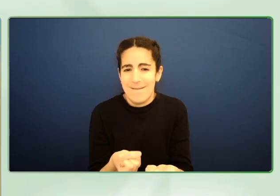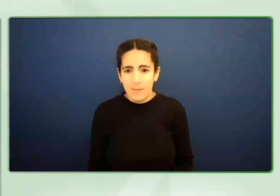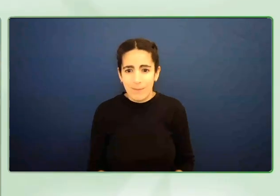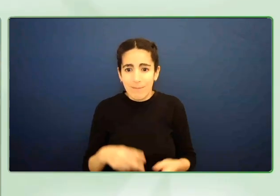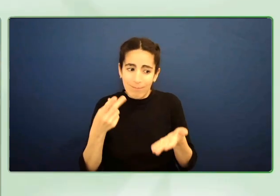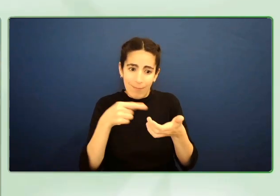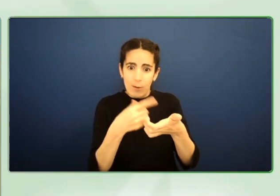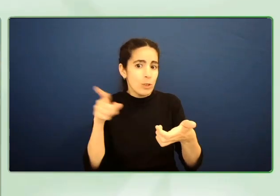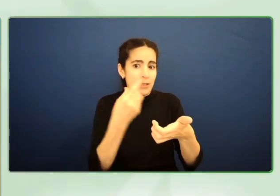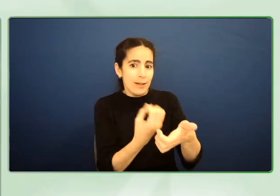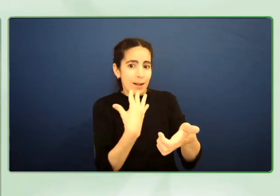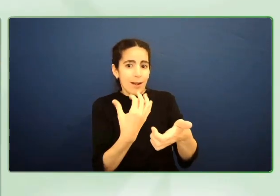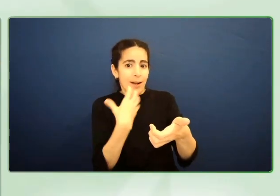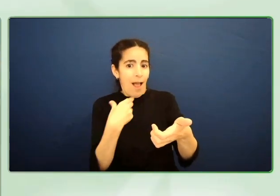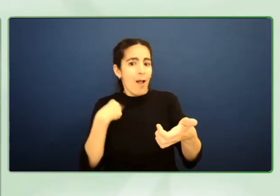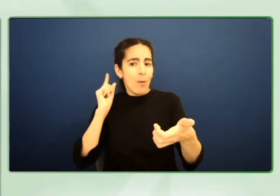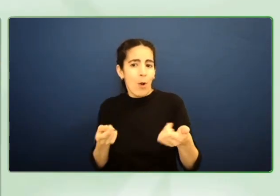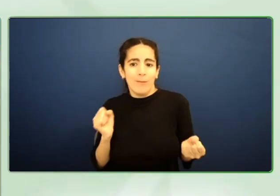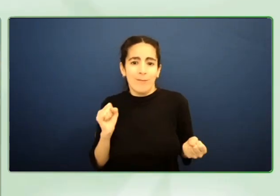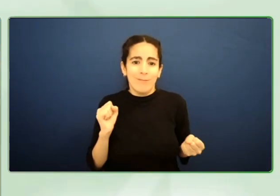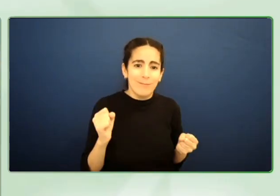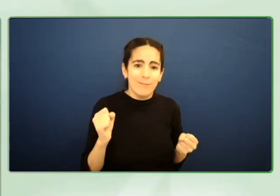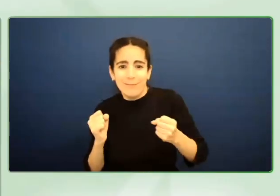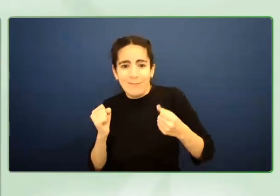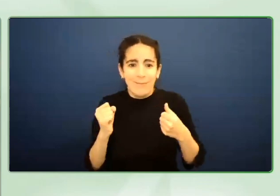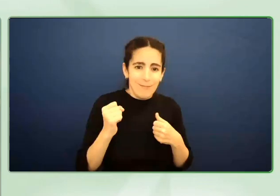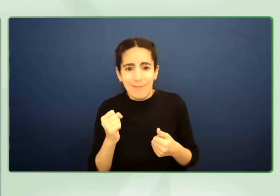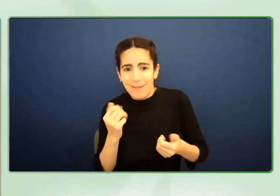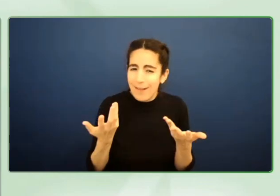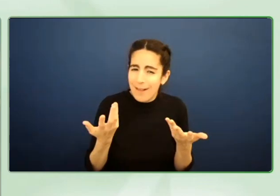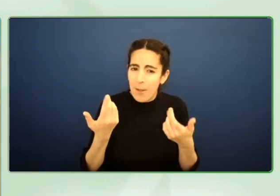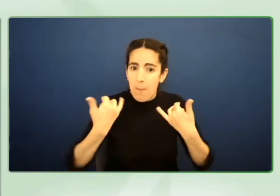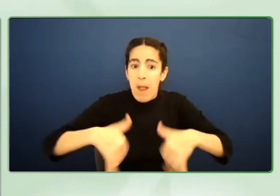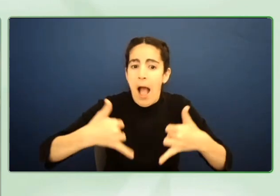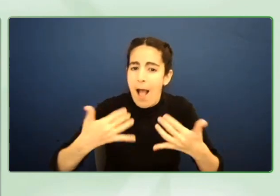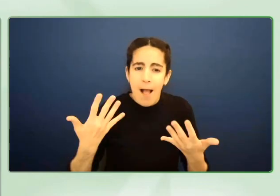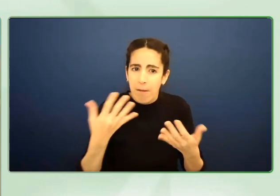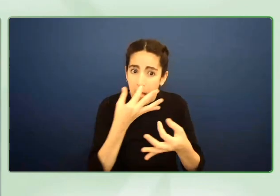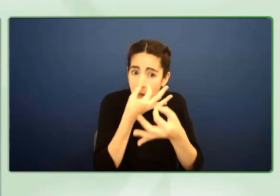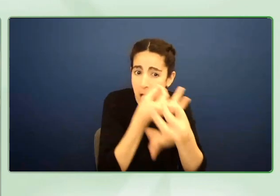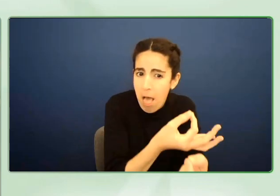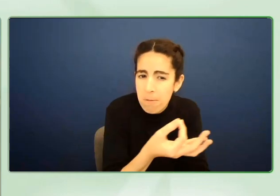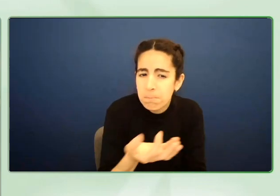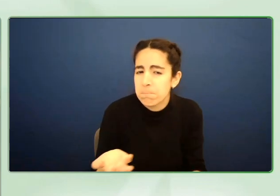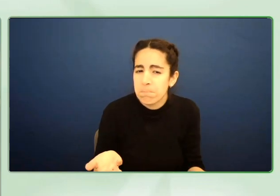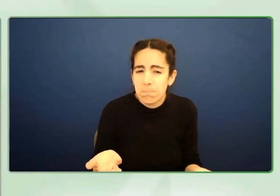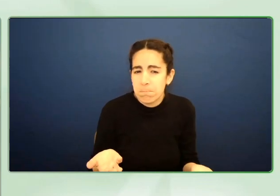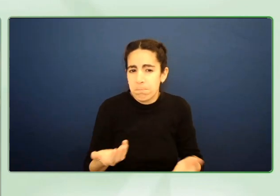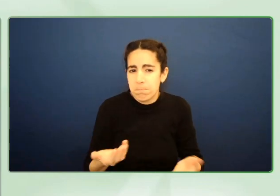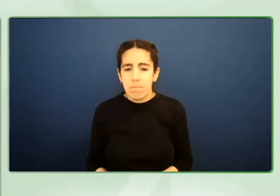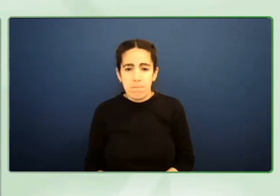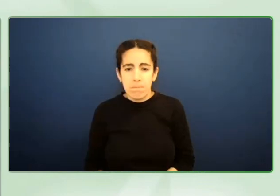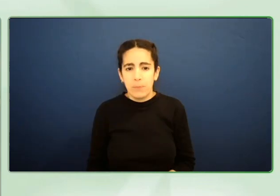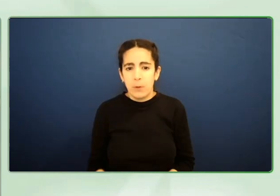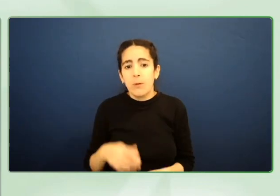to play. And a child is never going to be addicted with it, And if we teach our children to use, to